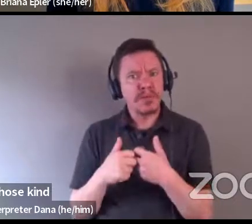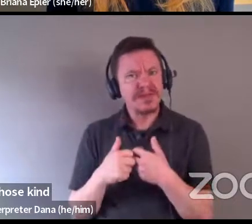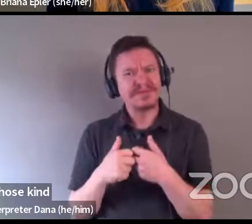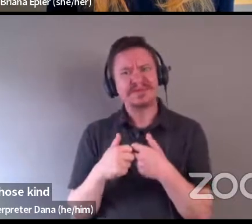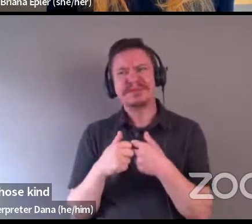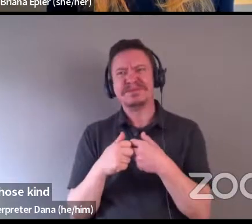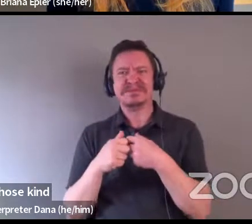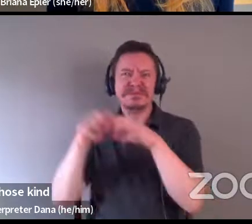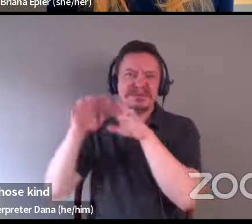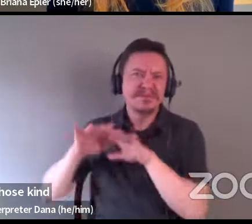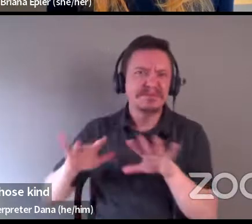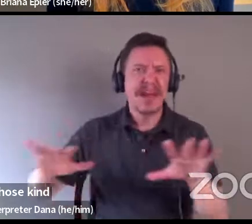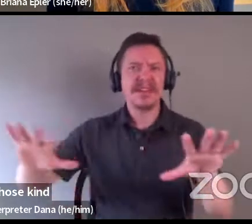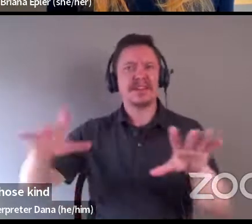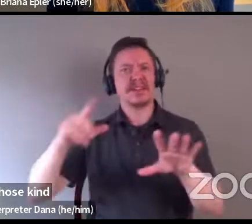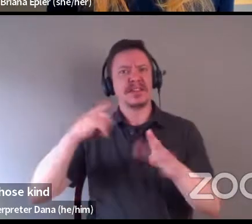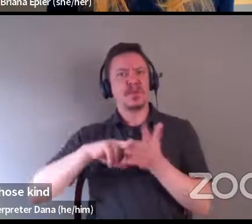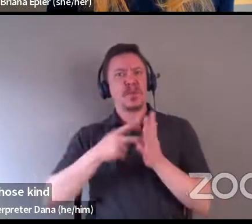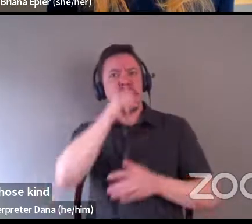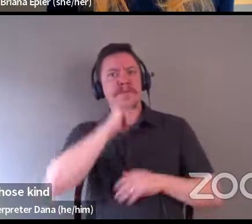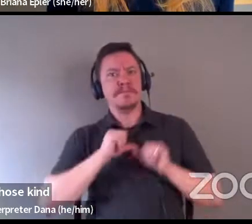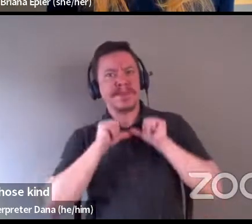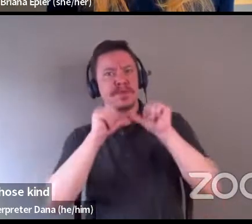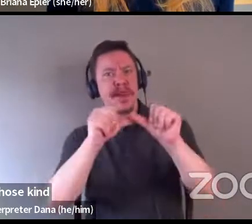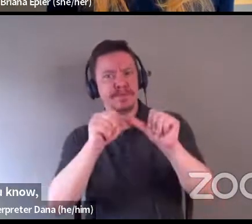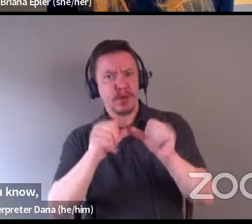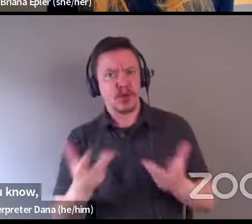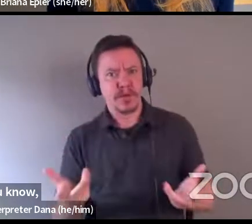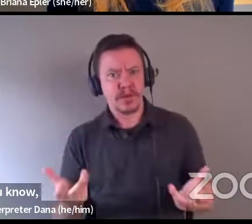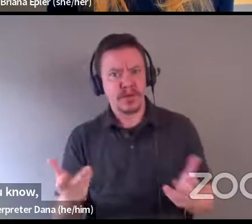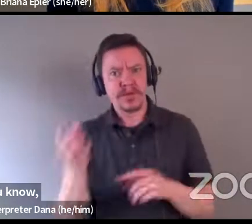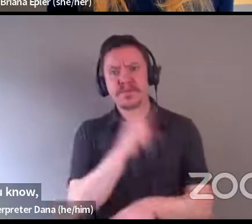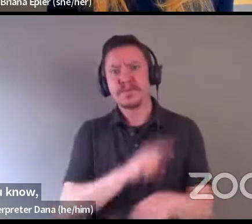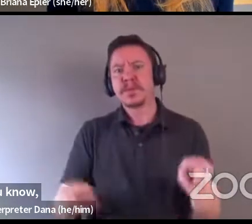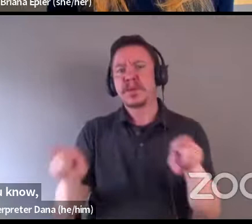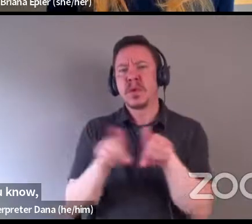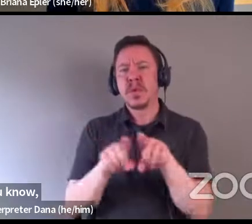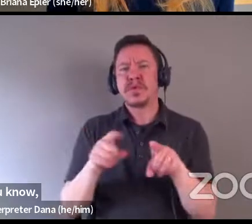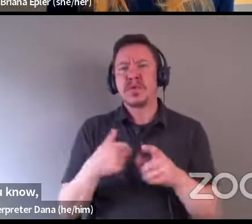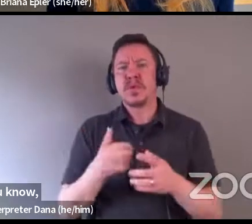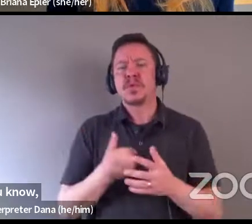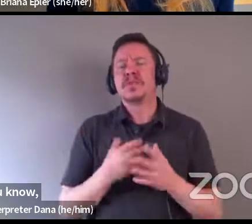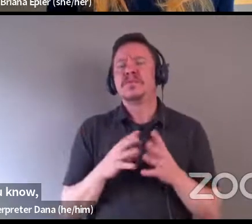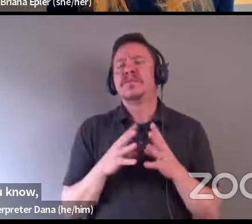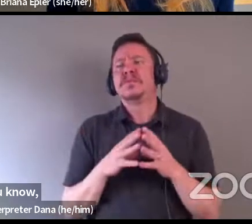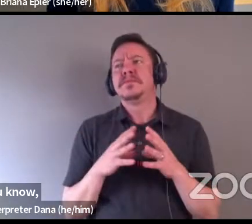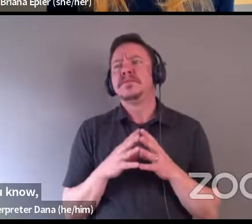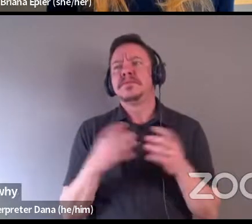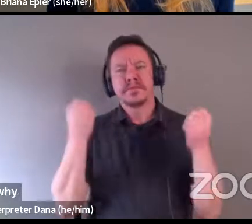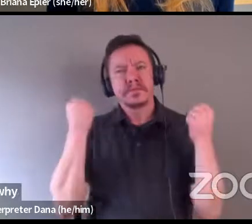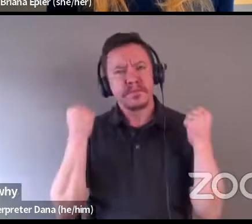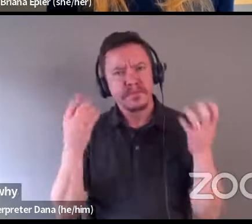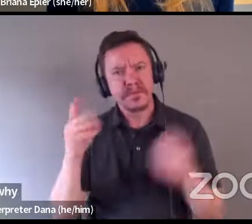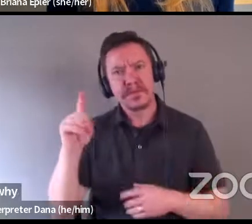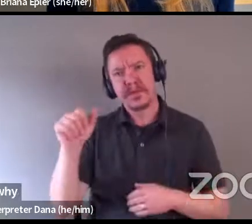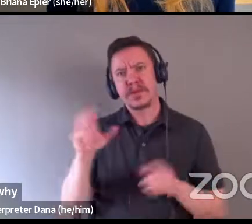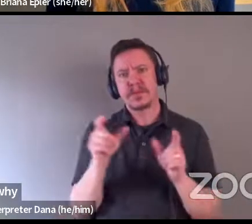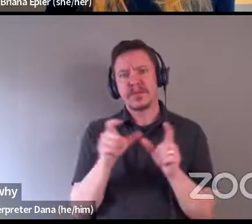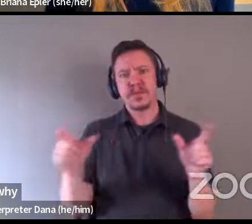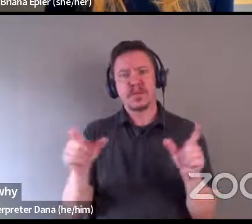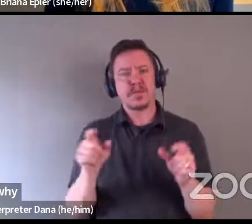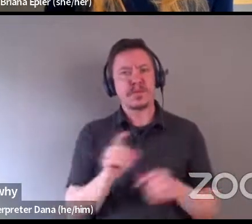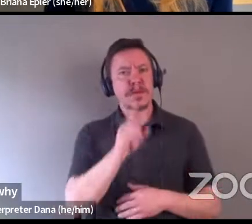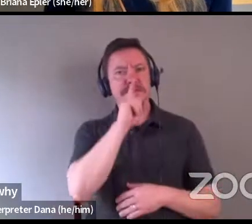why I say survival. And also, and I say that for a lot of us, we have very similar